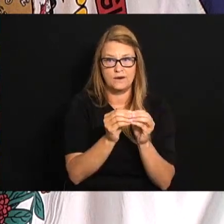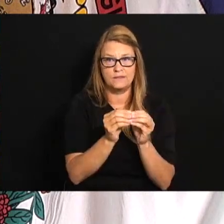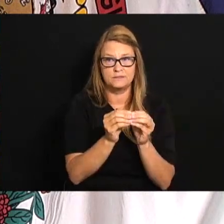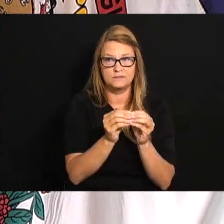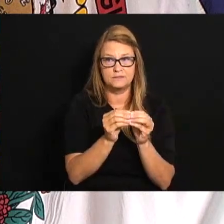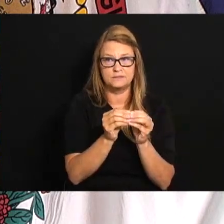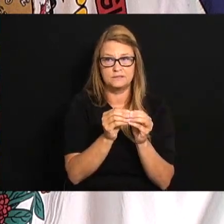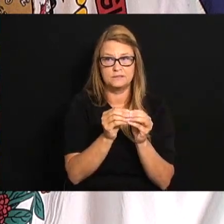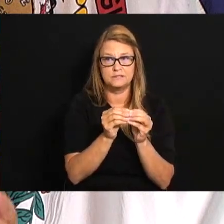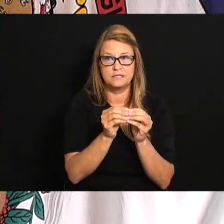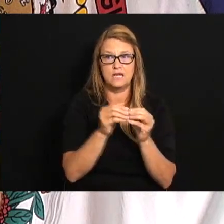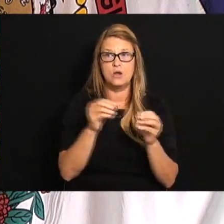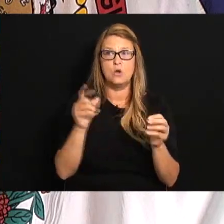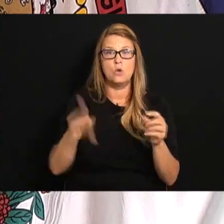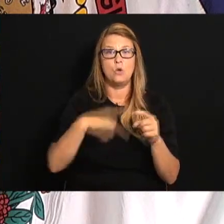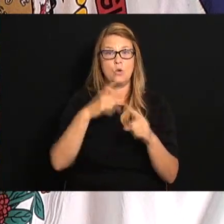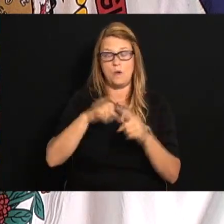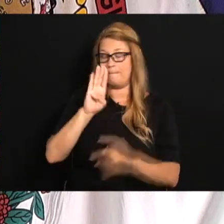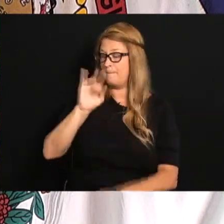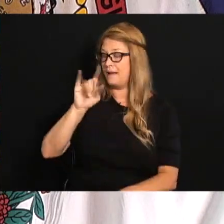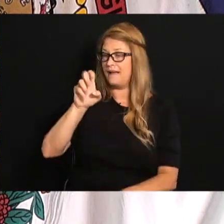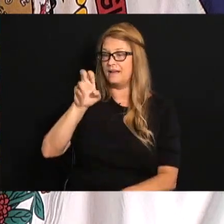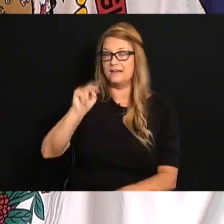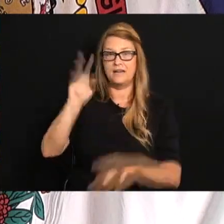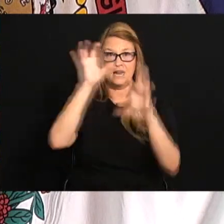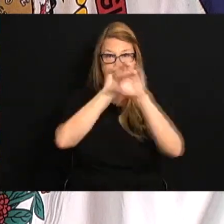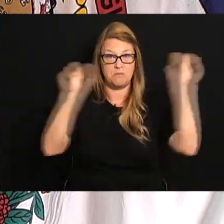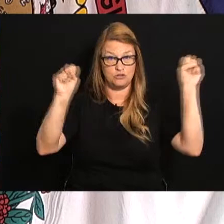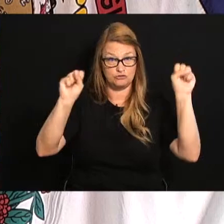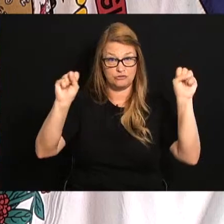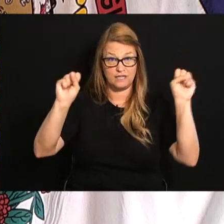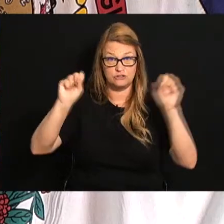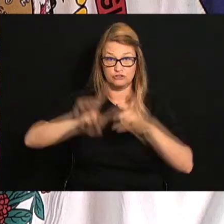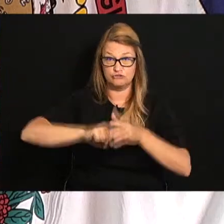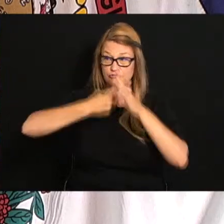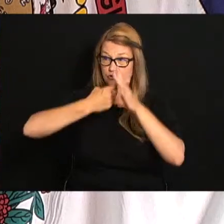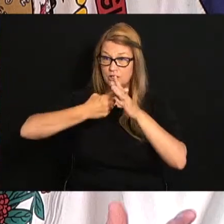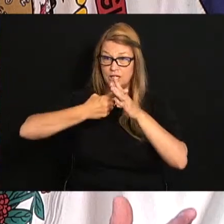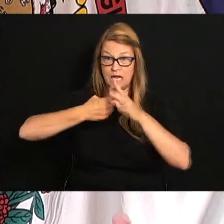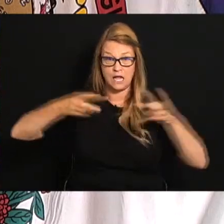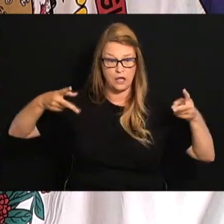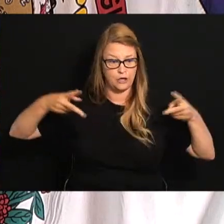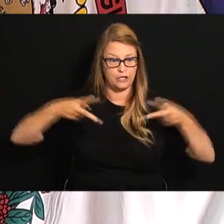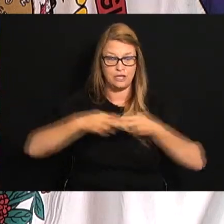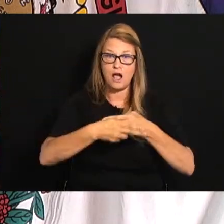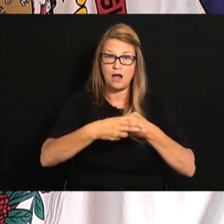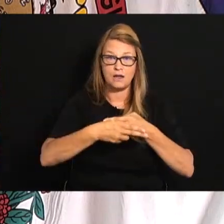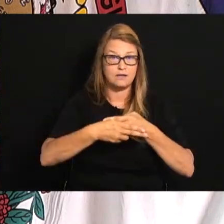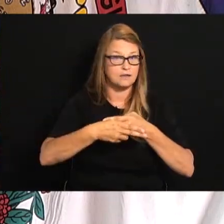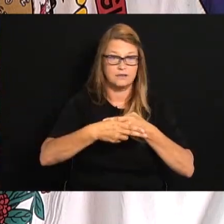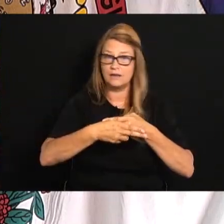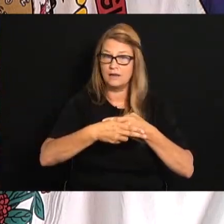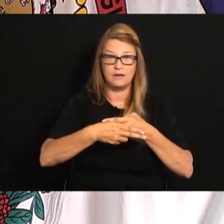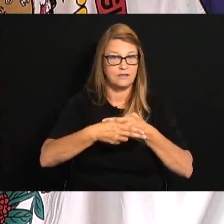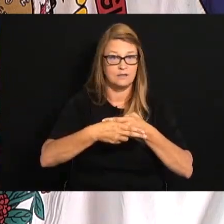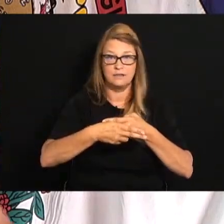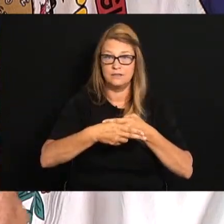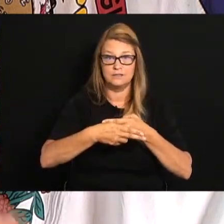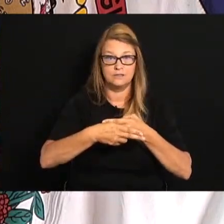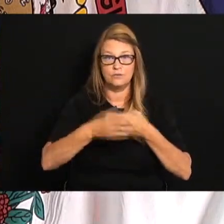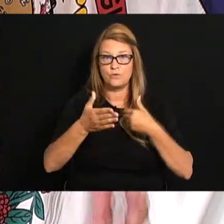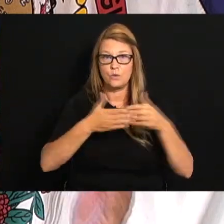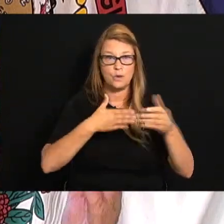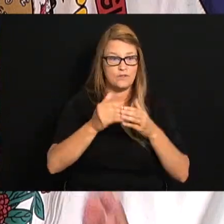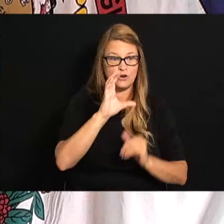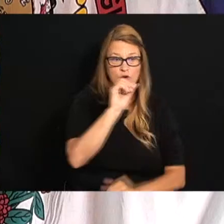to it. And when the Biden administration moved in and just cut everybody off right at their knees, whether they be